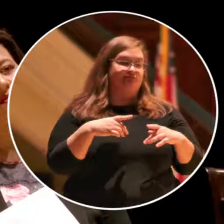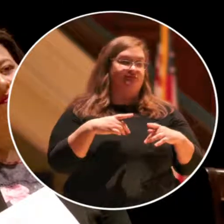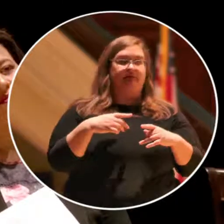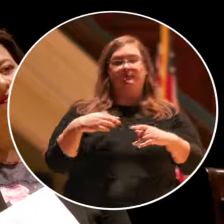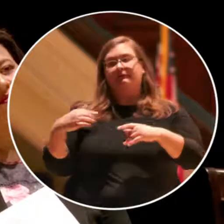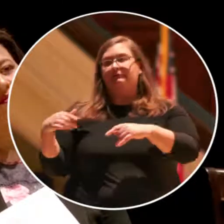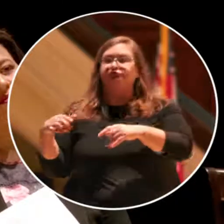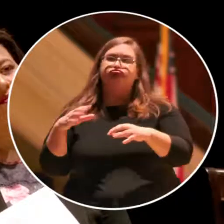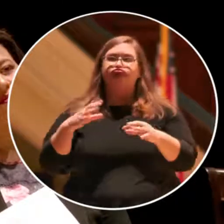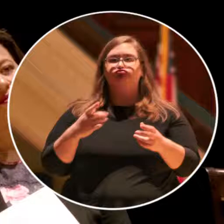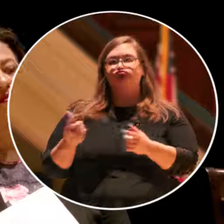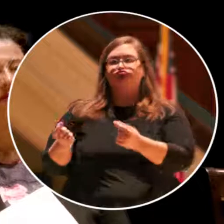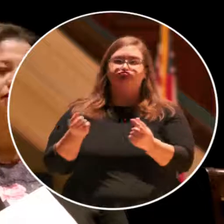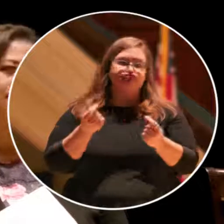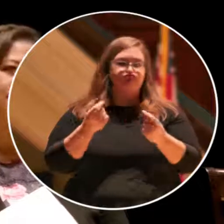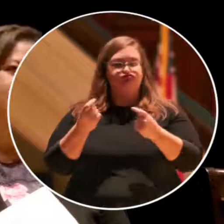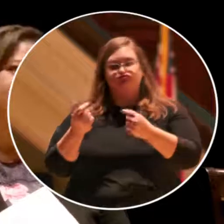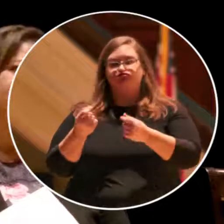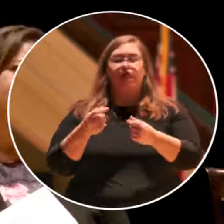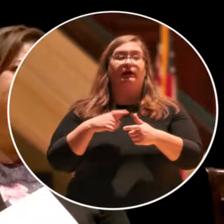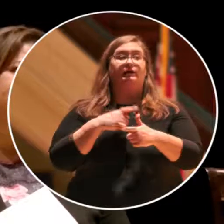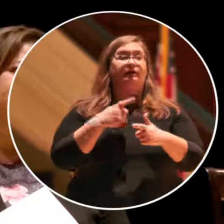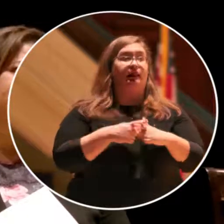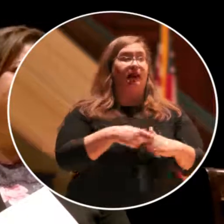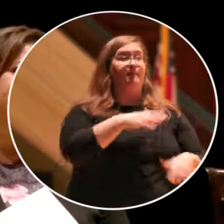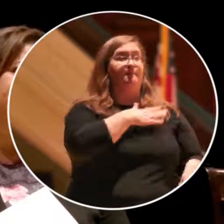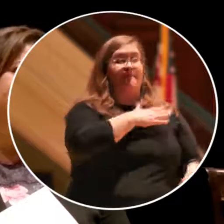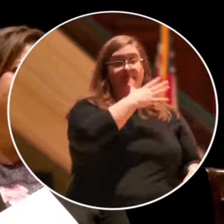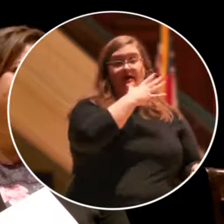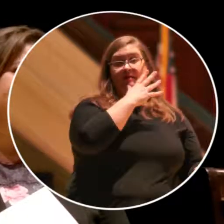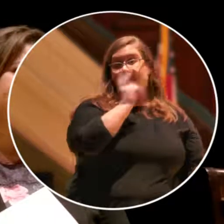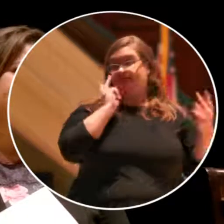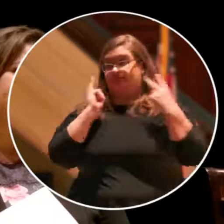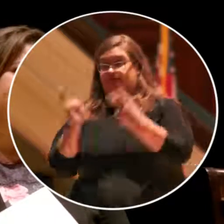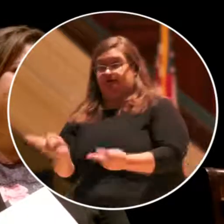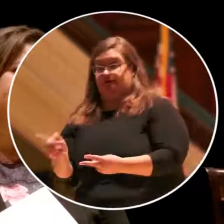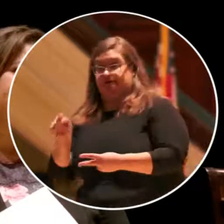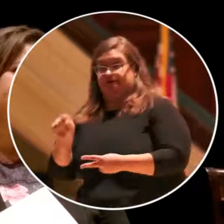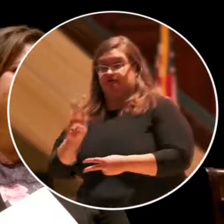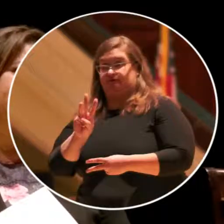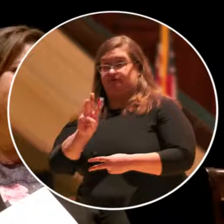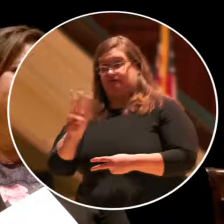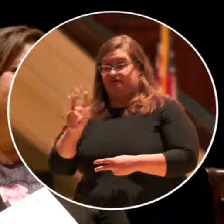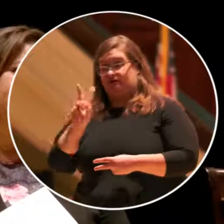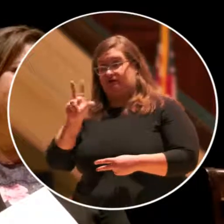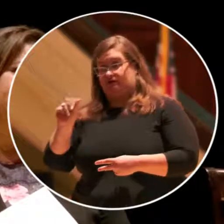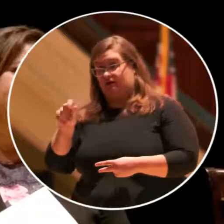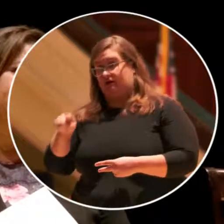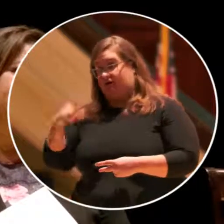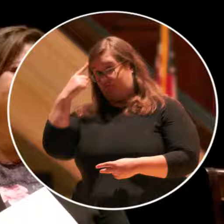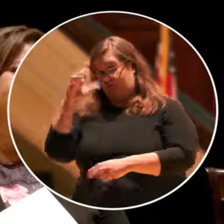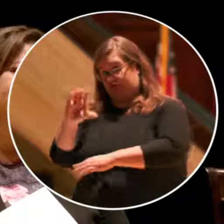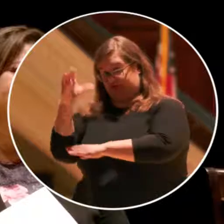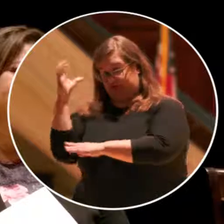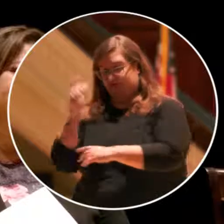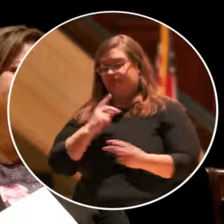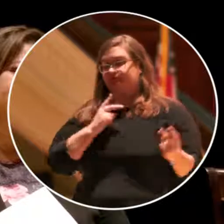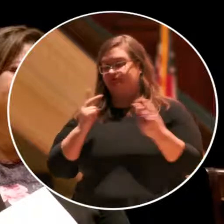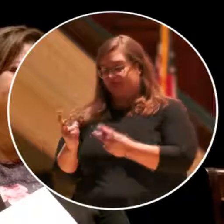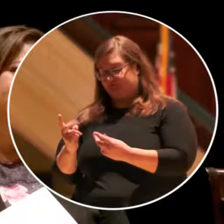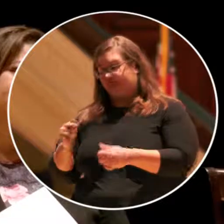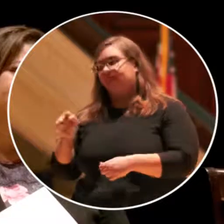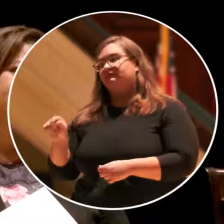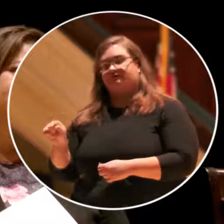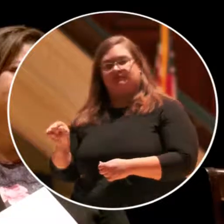for the holidays. What she saw when she arrived shocked and infuriated her. 16 people living